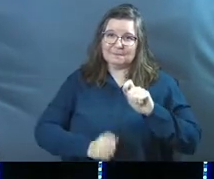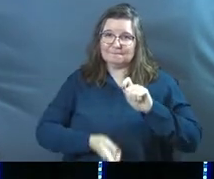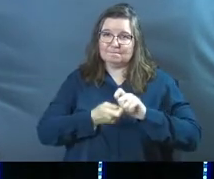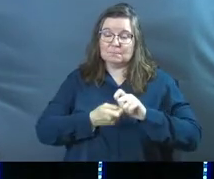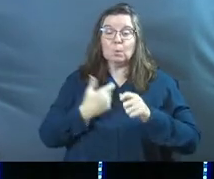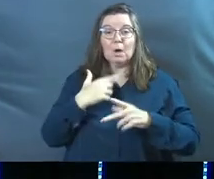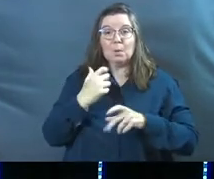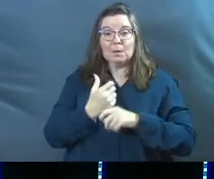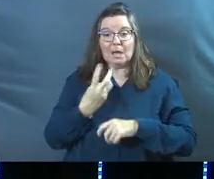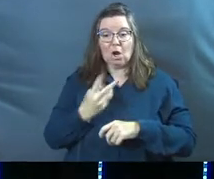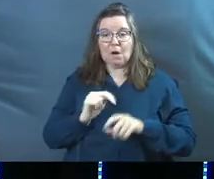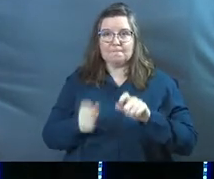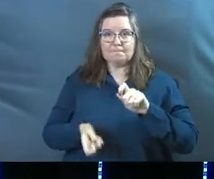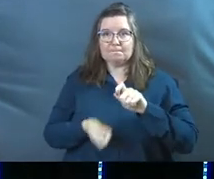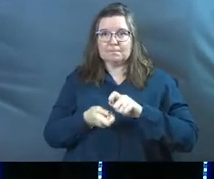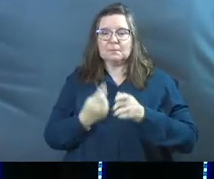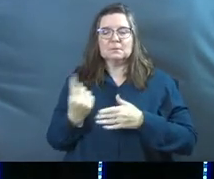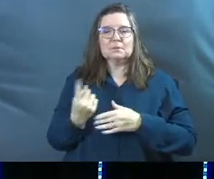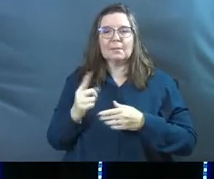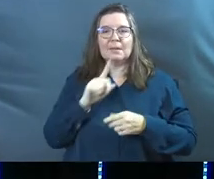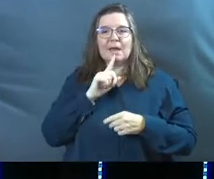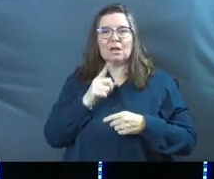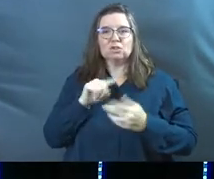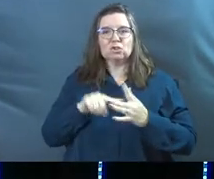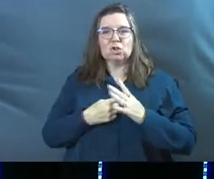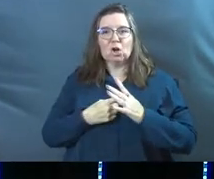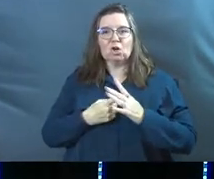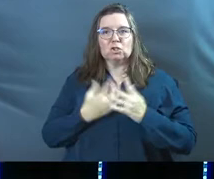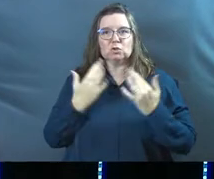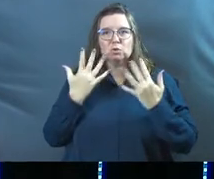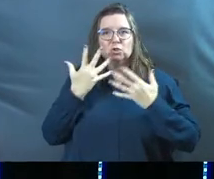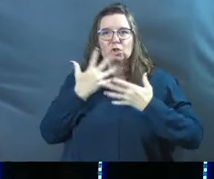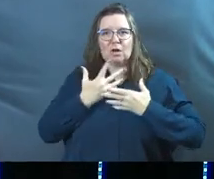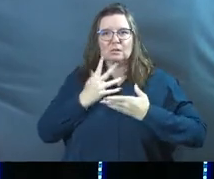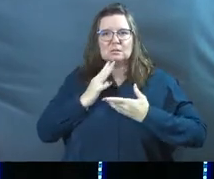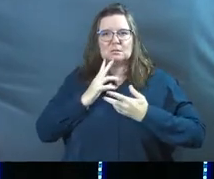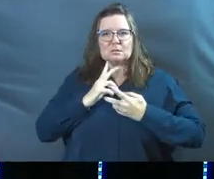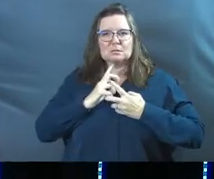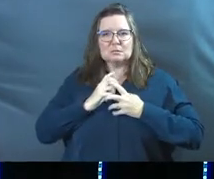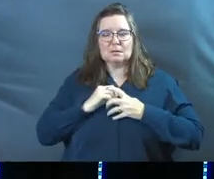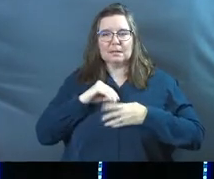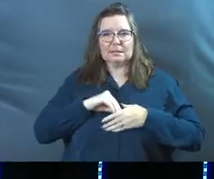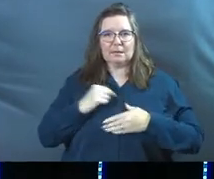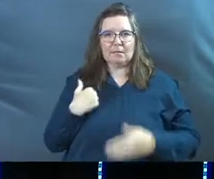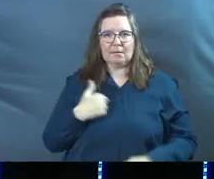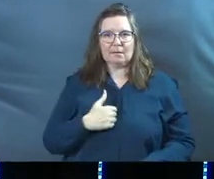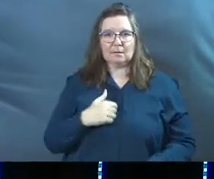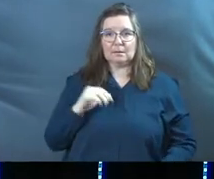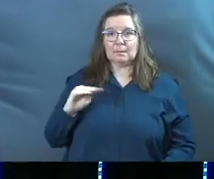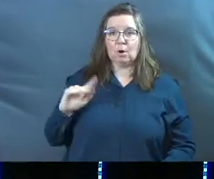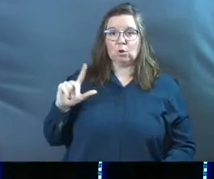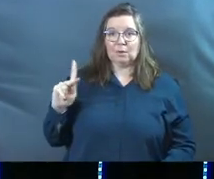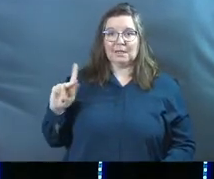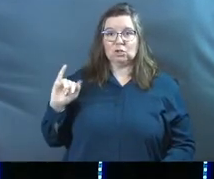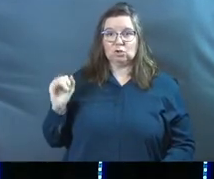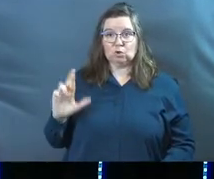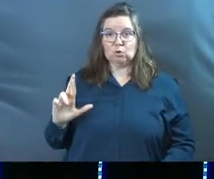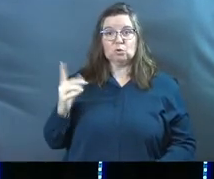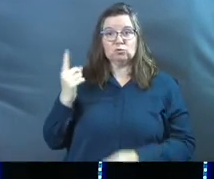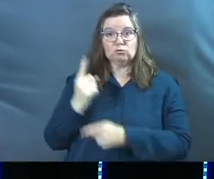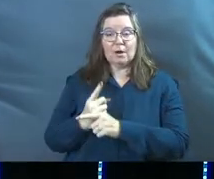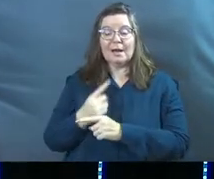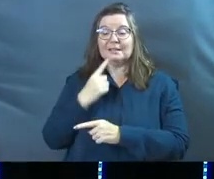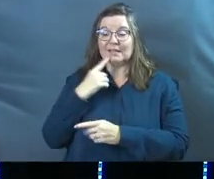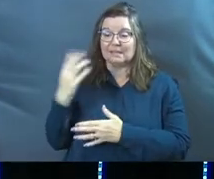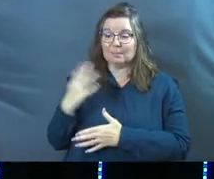That when we get our vengeance, something actually starts to darken inside of us. And Martin Luther King Jr. was right, that it brings